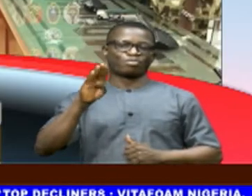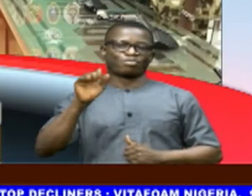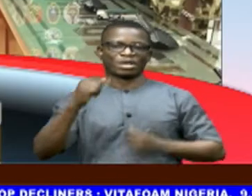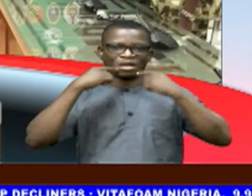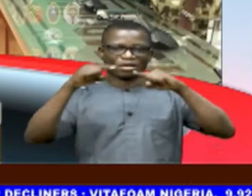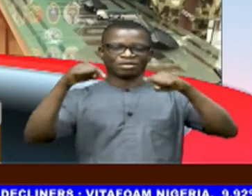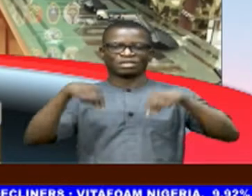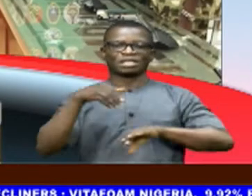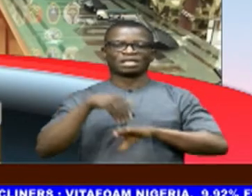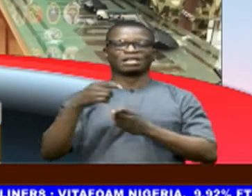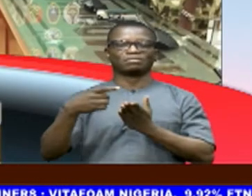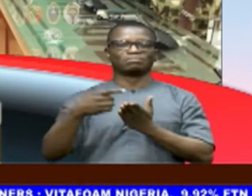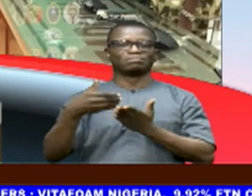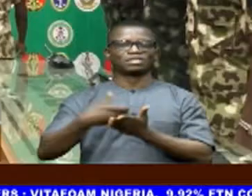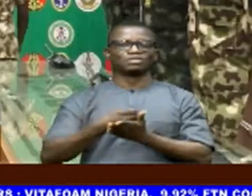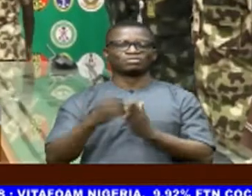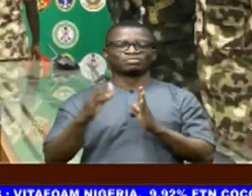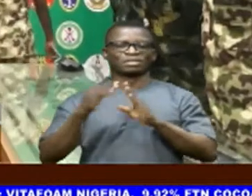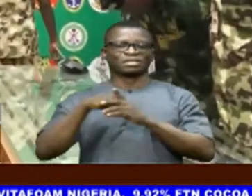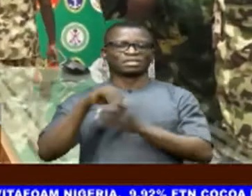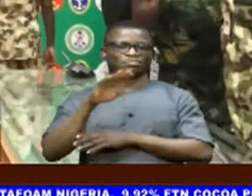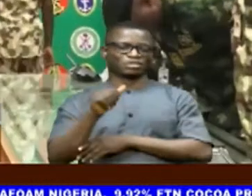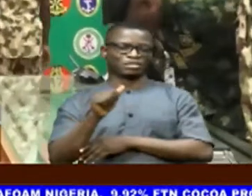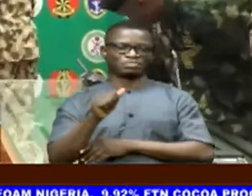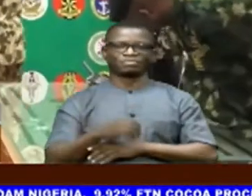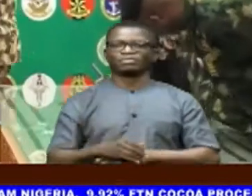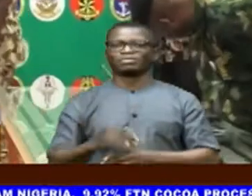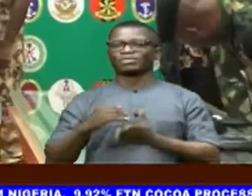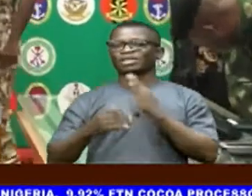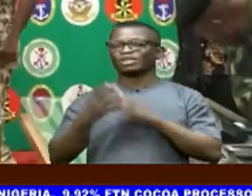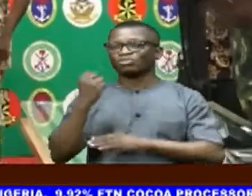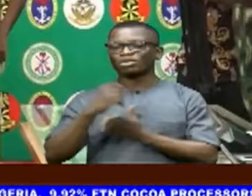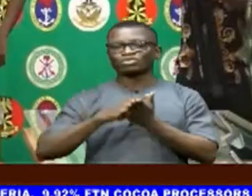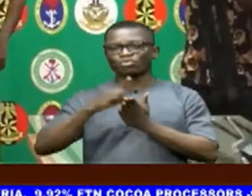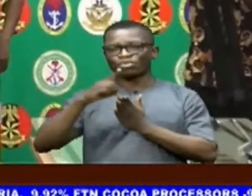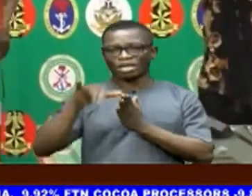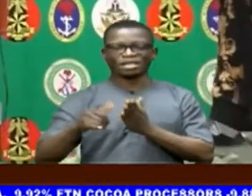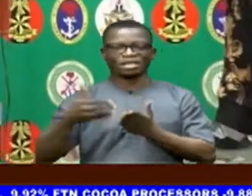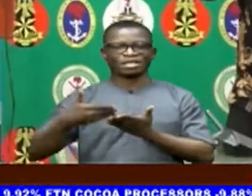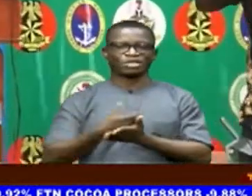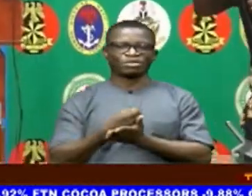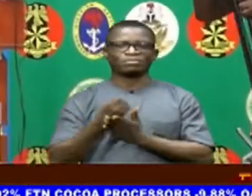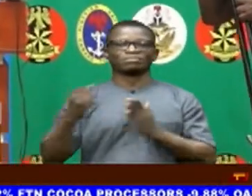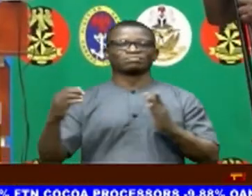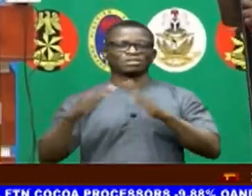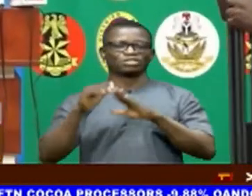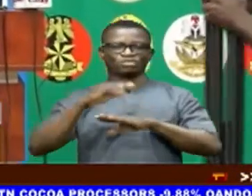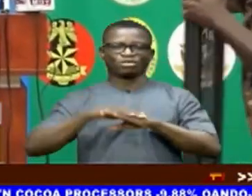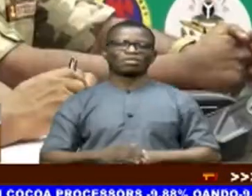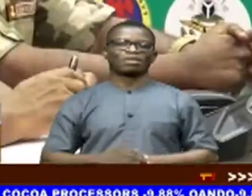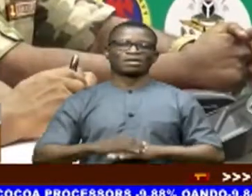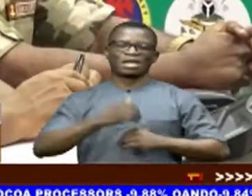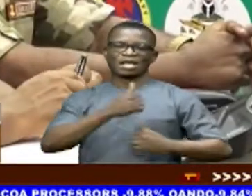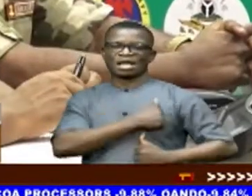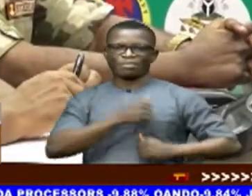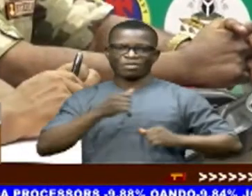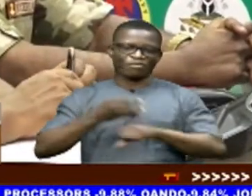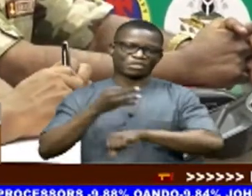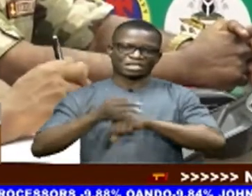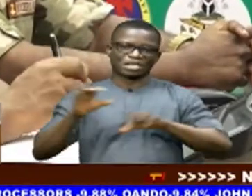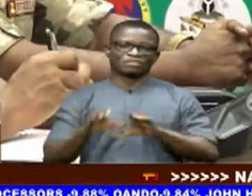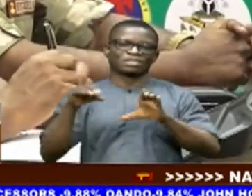news conference in Abuja. It's the bi-weekly news conference on ongoing armed forces operations across the country,